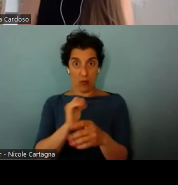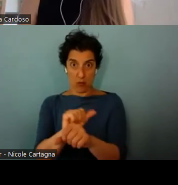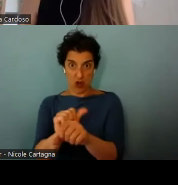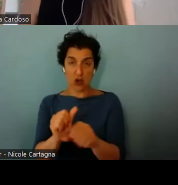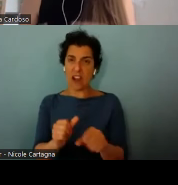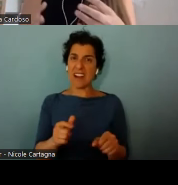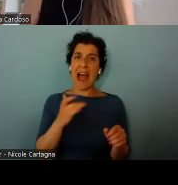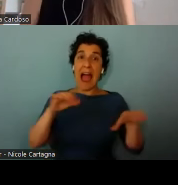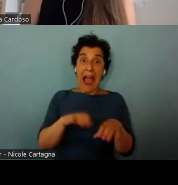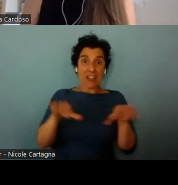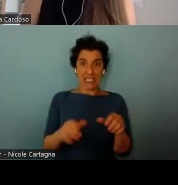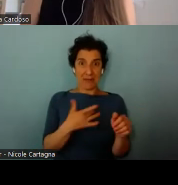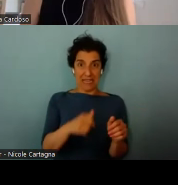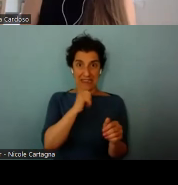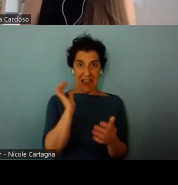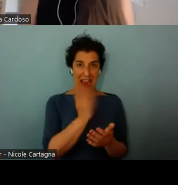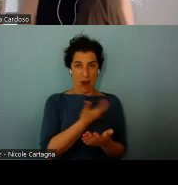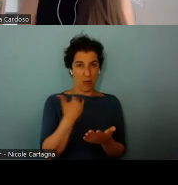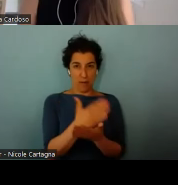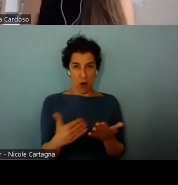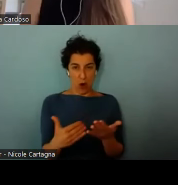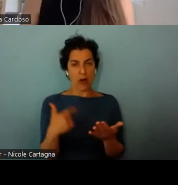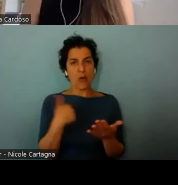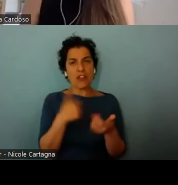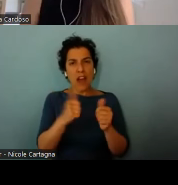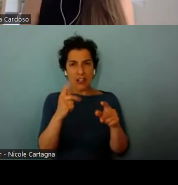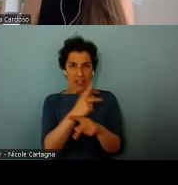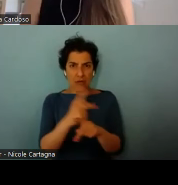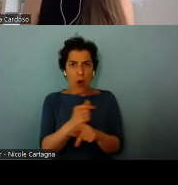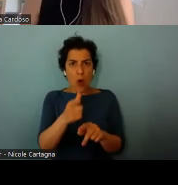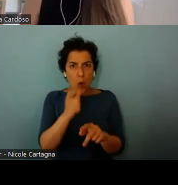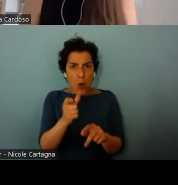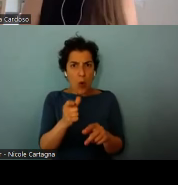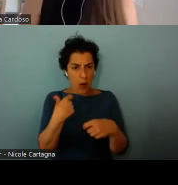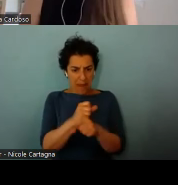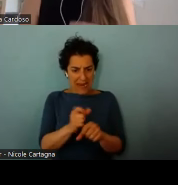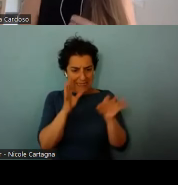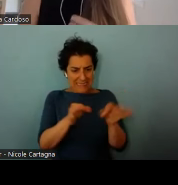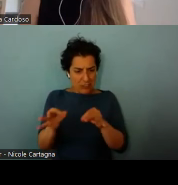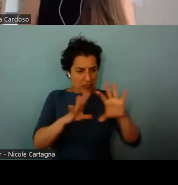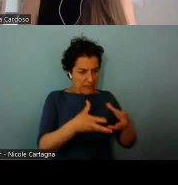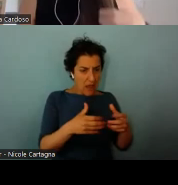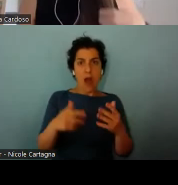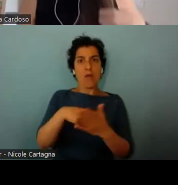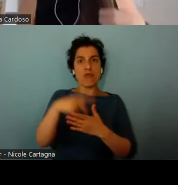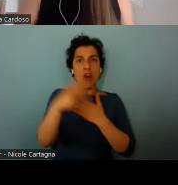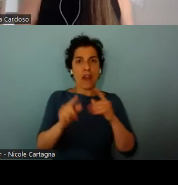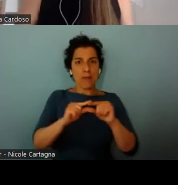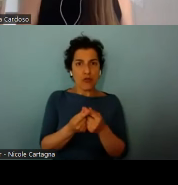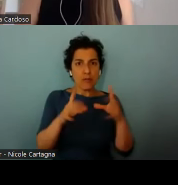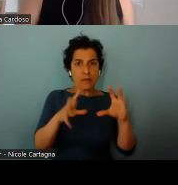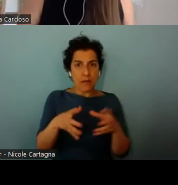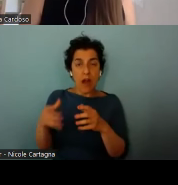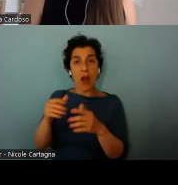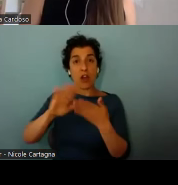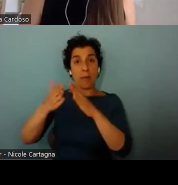was try to identify decision makers, identify programmatic groups, identify community-based partners who we can